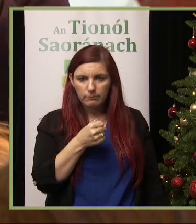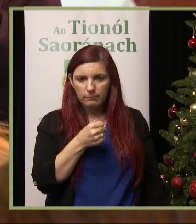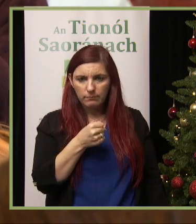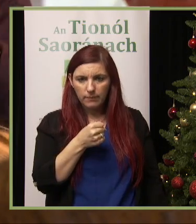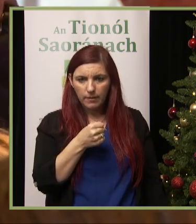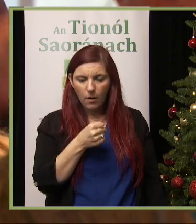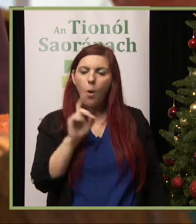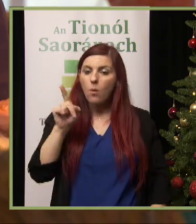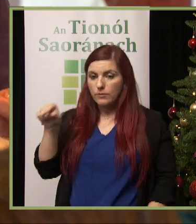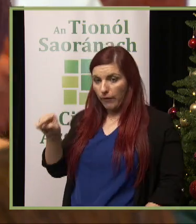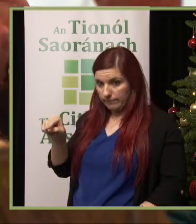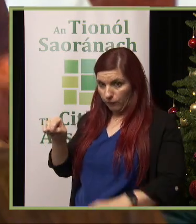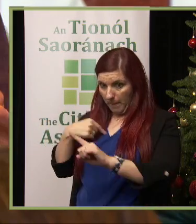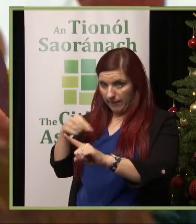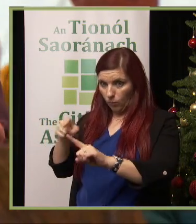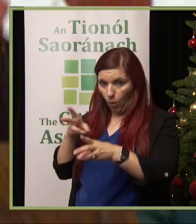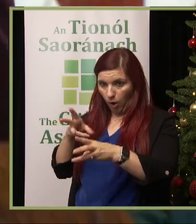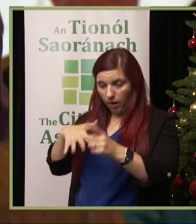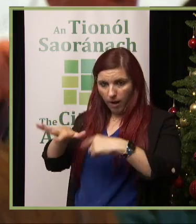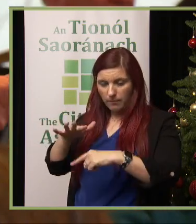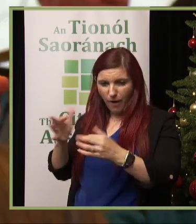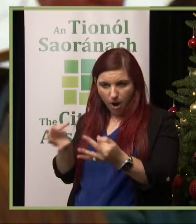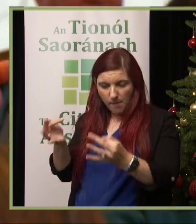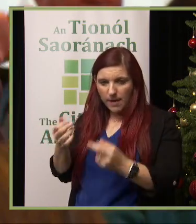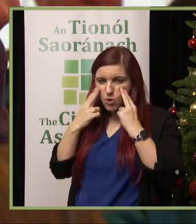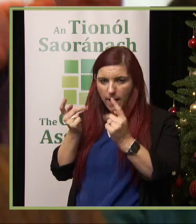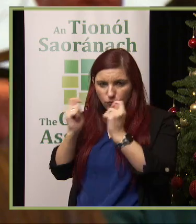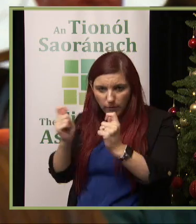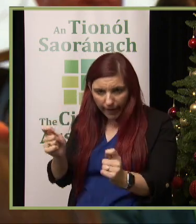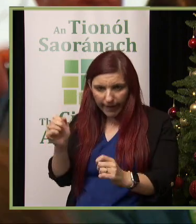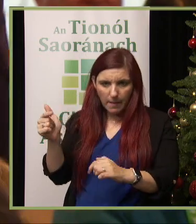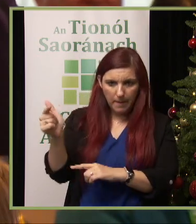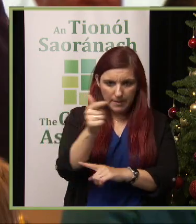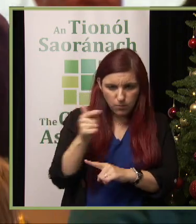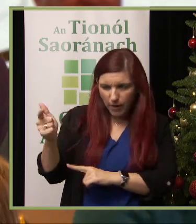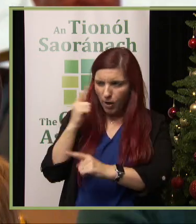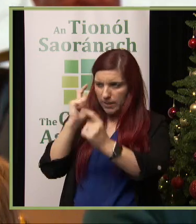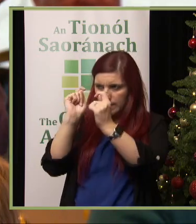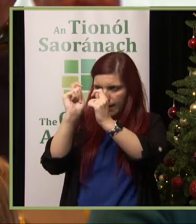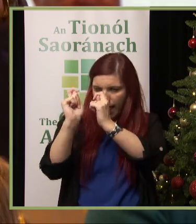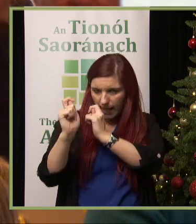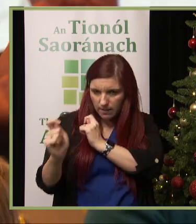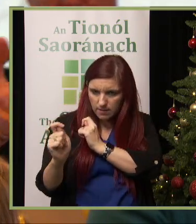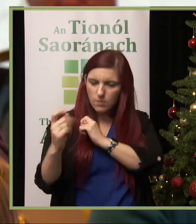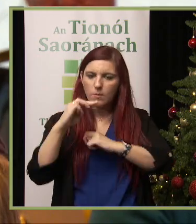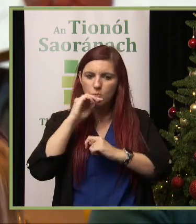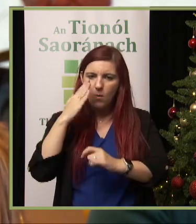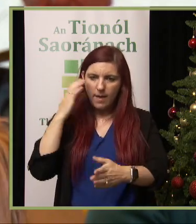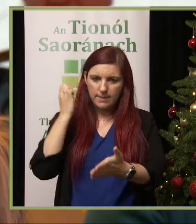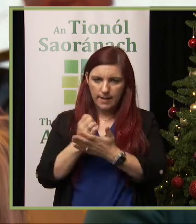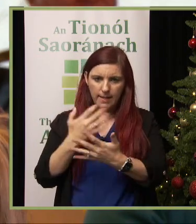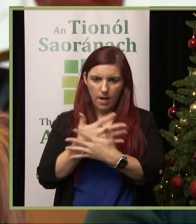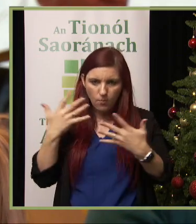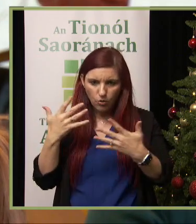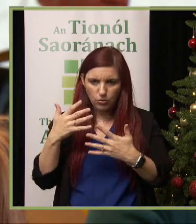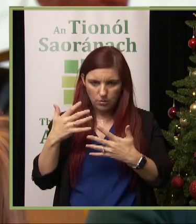plus I have to have training done, and my sprayer has to be calibrated, so know exactly, there's